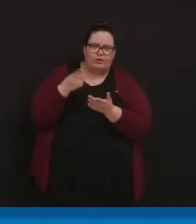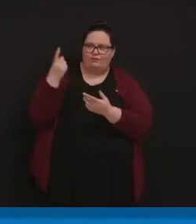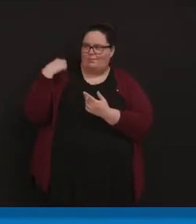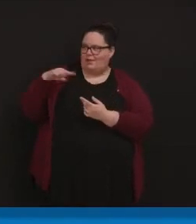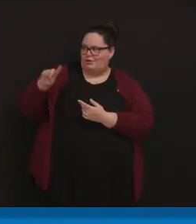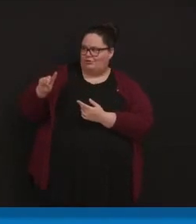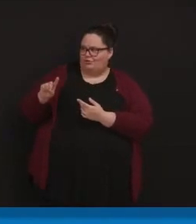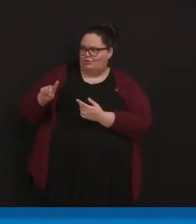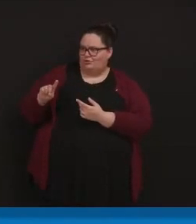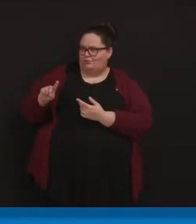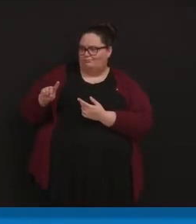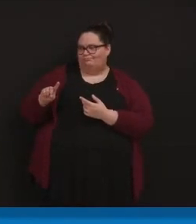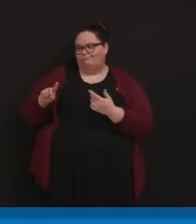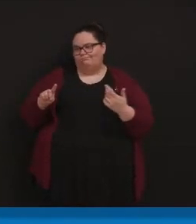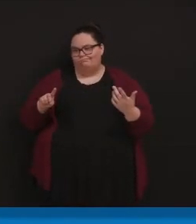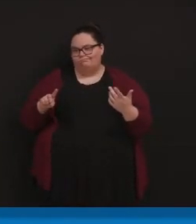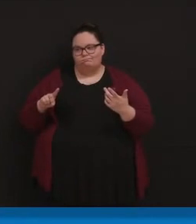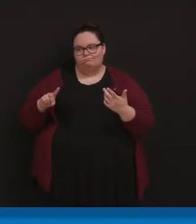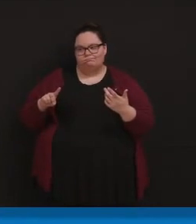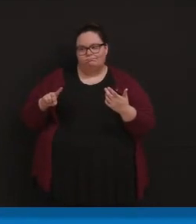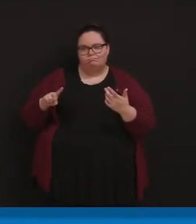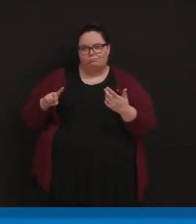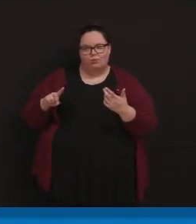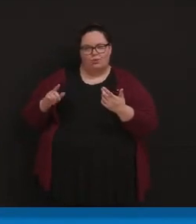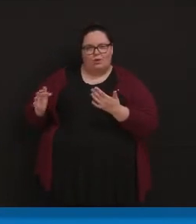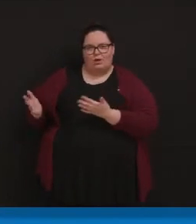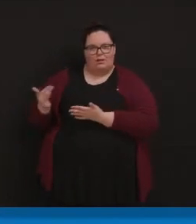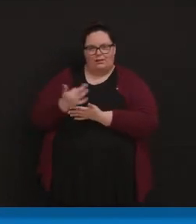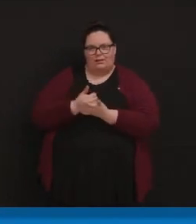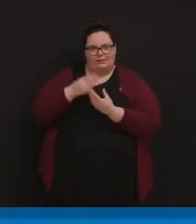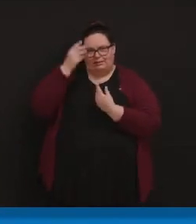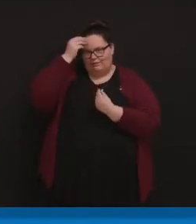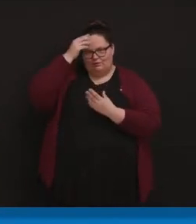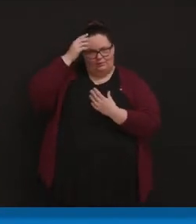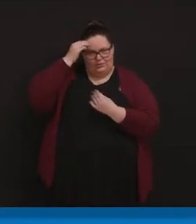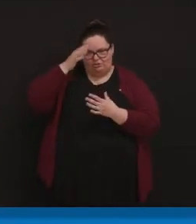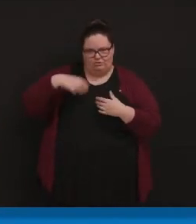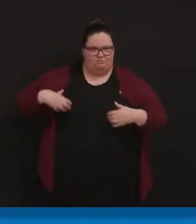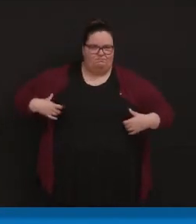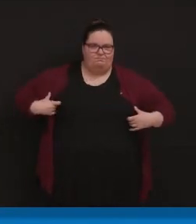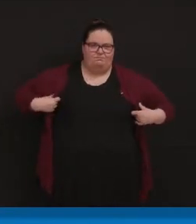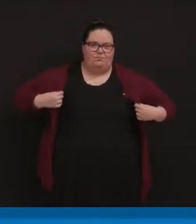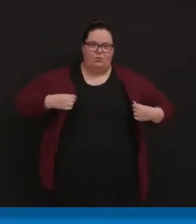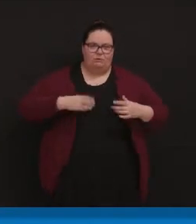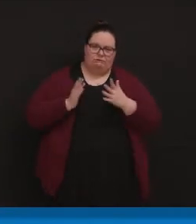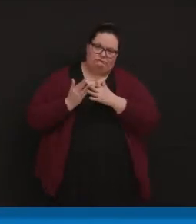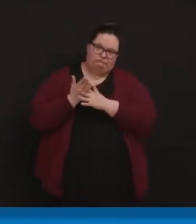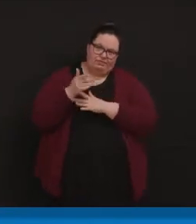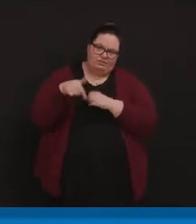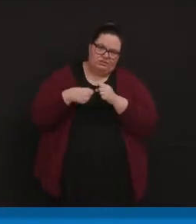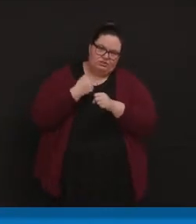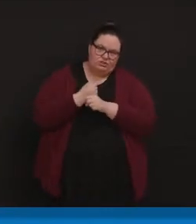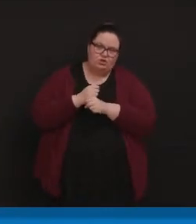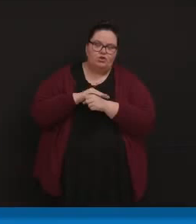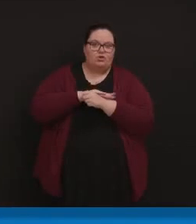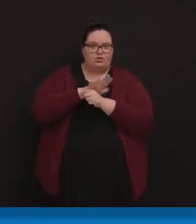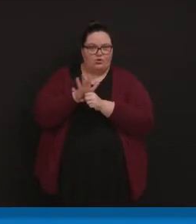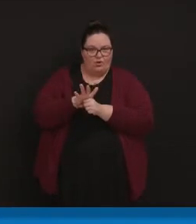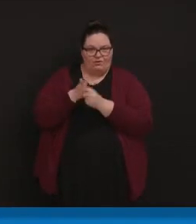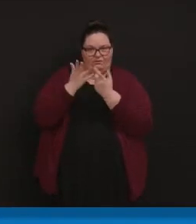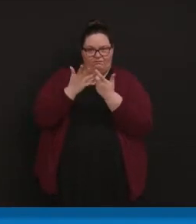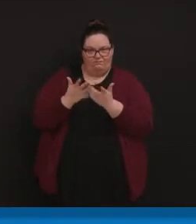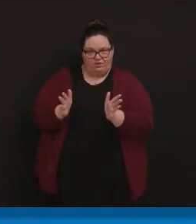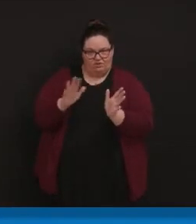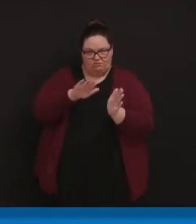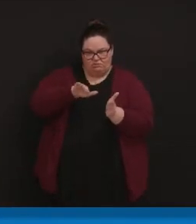year, the short answer there is we're not looking at collecting that information and analyzing it right now. We're getting through this year. Once COVID-19 is behind us, we'll get